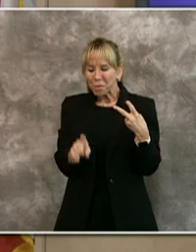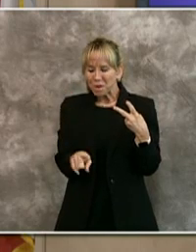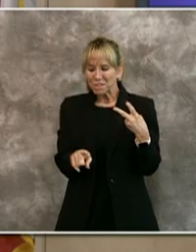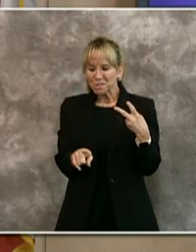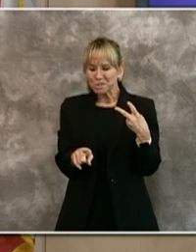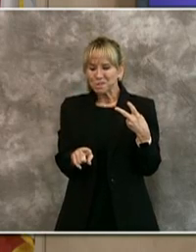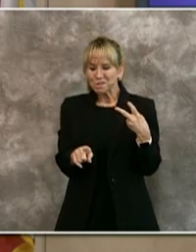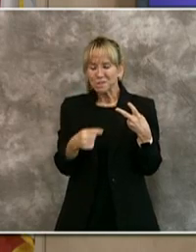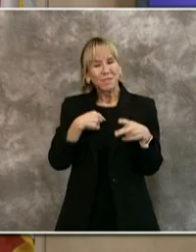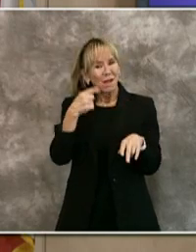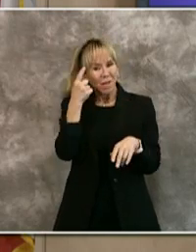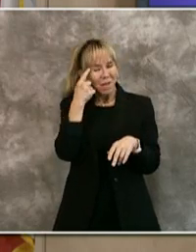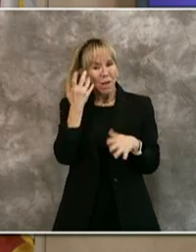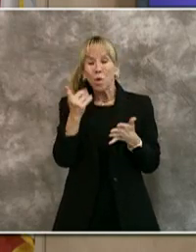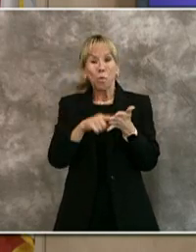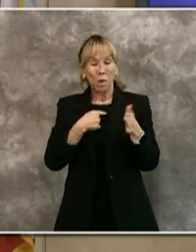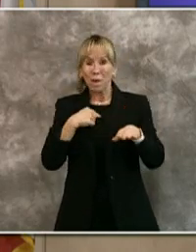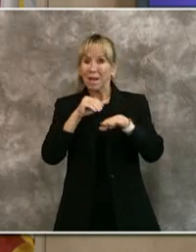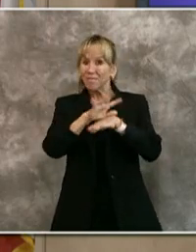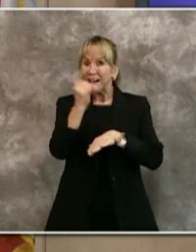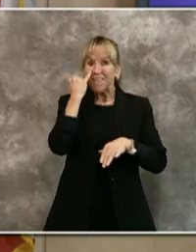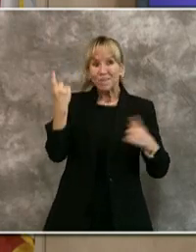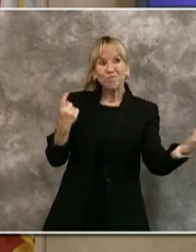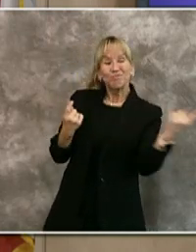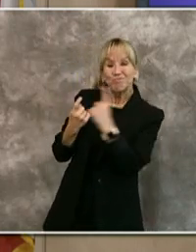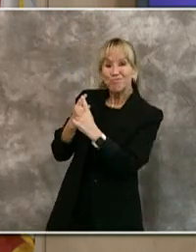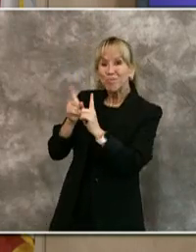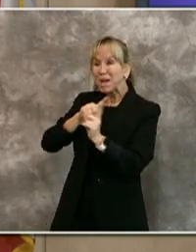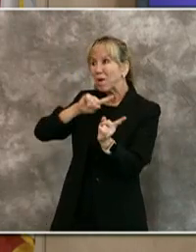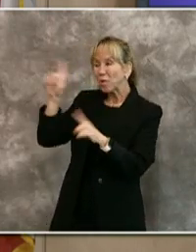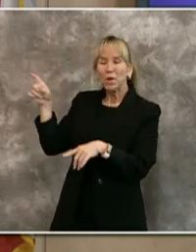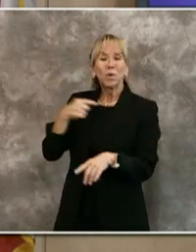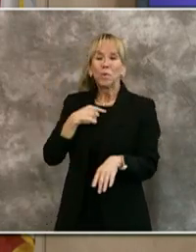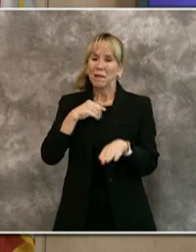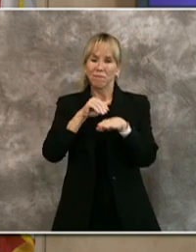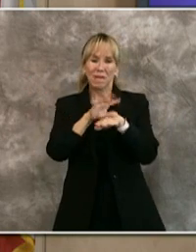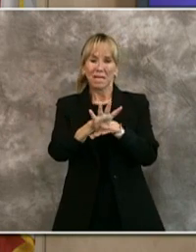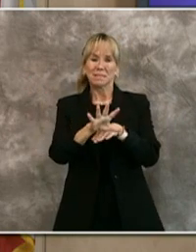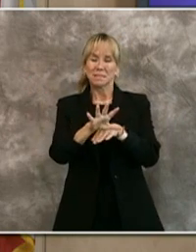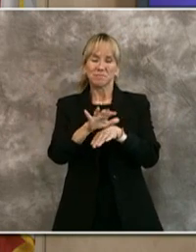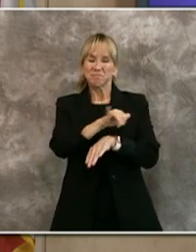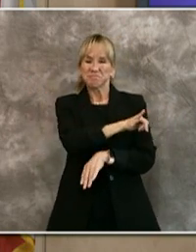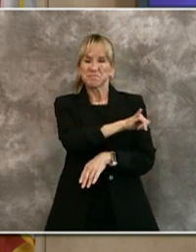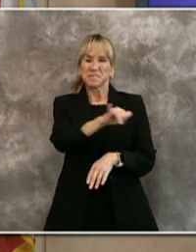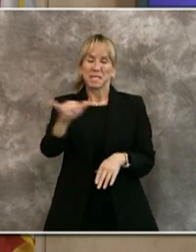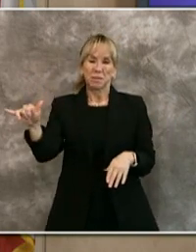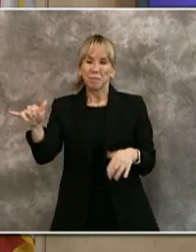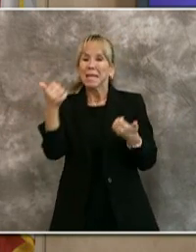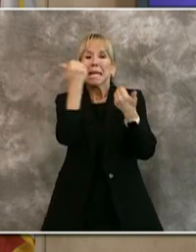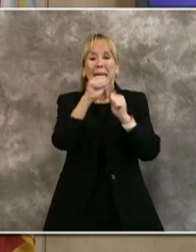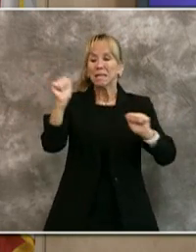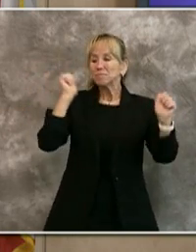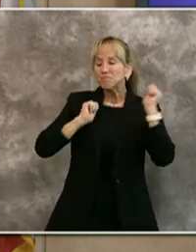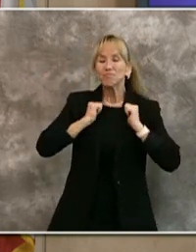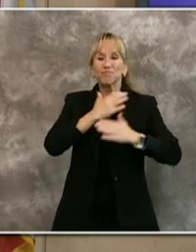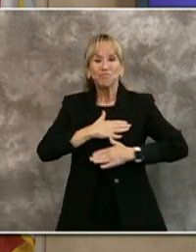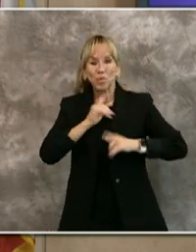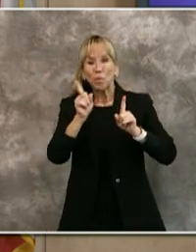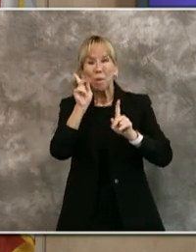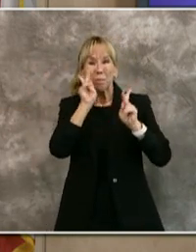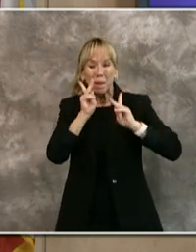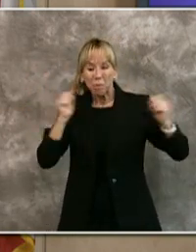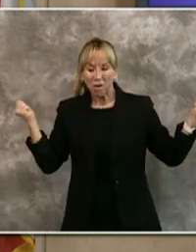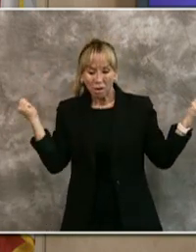with what would we advise? And I think we would advise anybody going to any entertainment facility to do the same